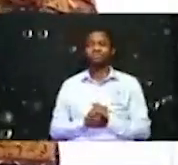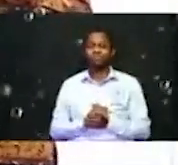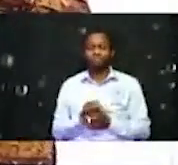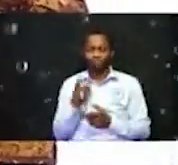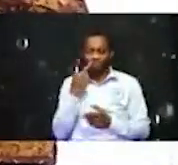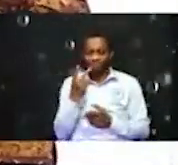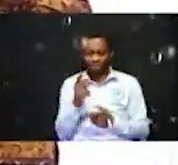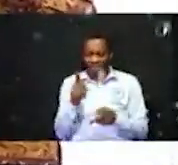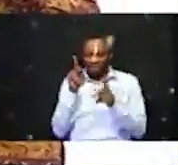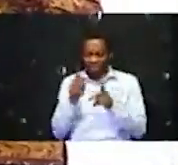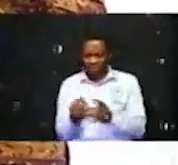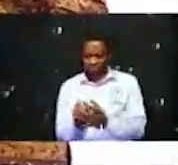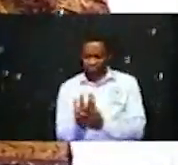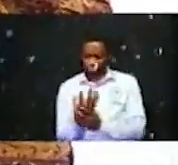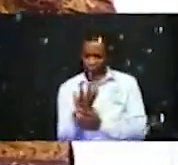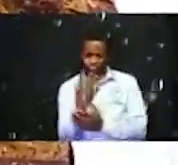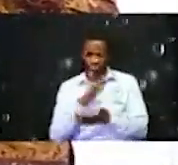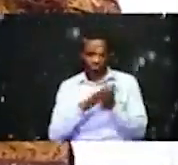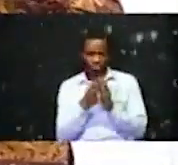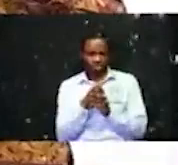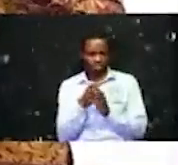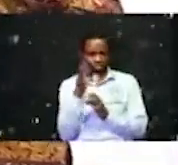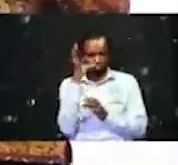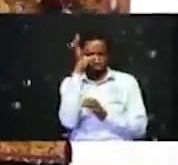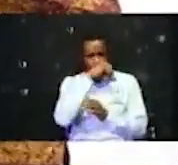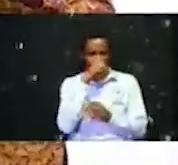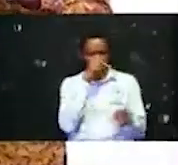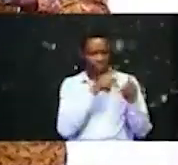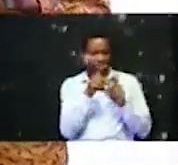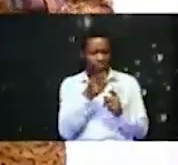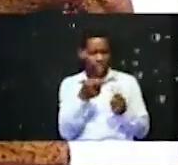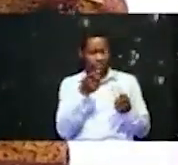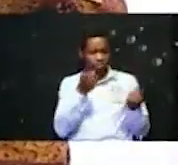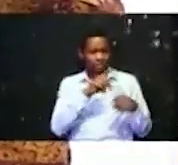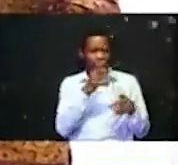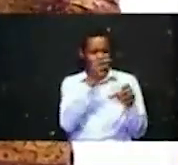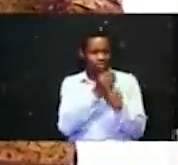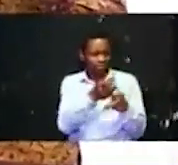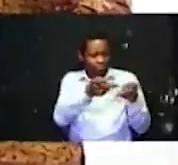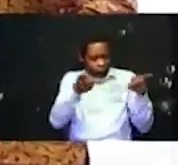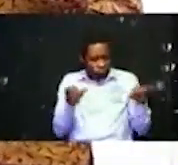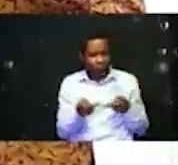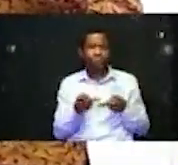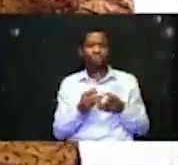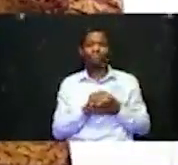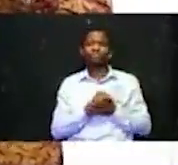out of human being when you give him position. So I'm